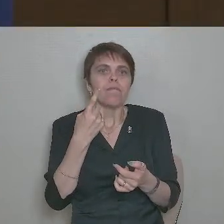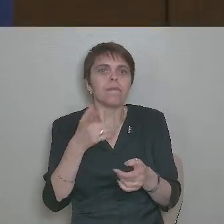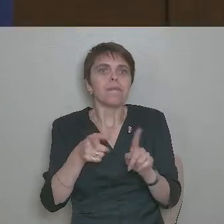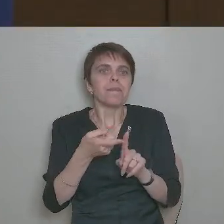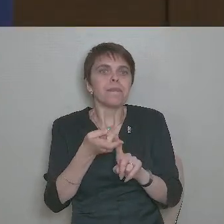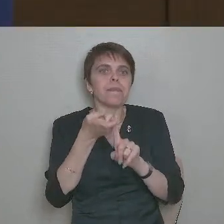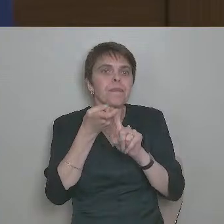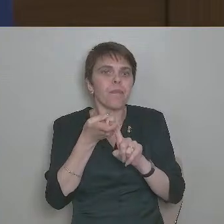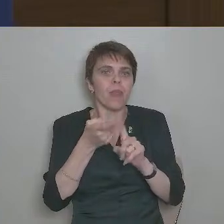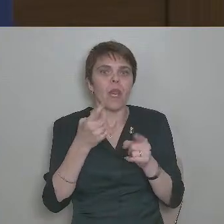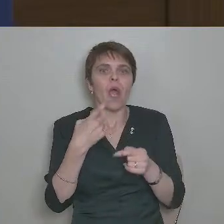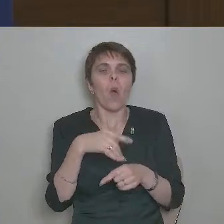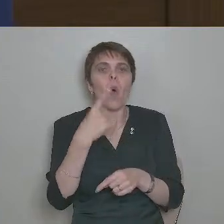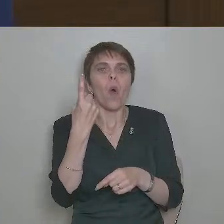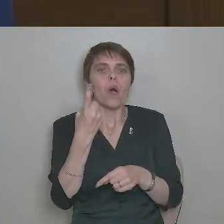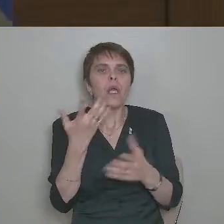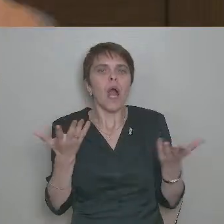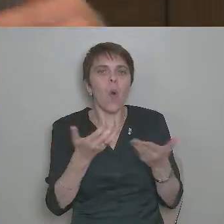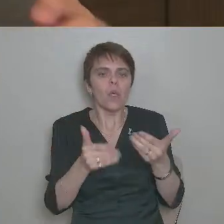it's a